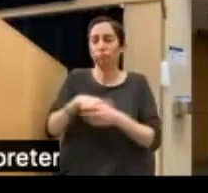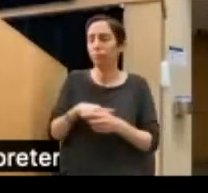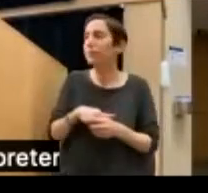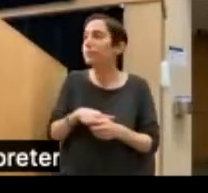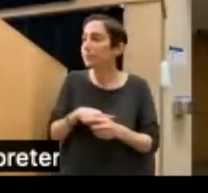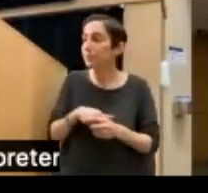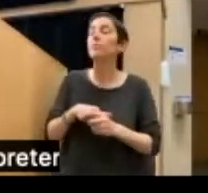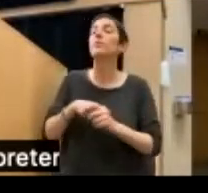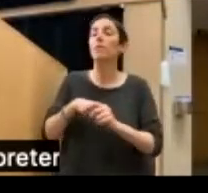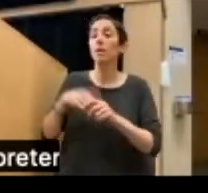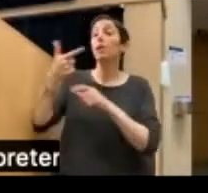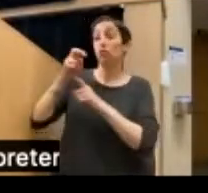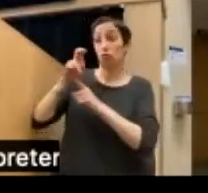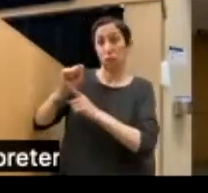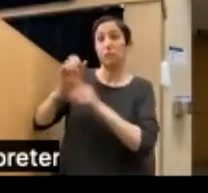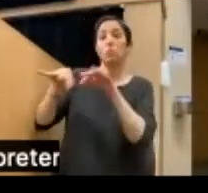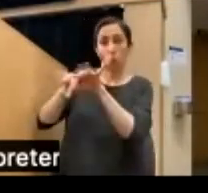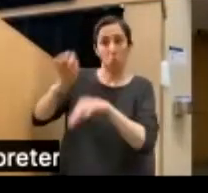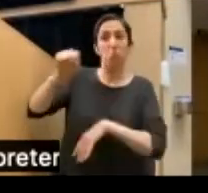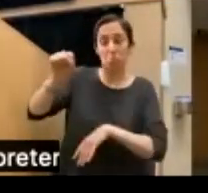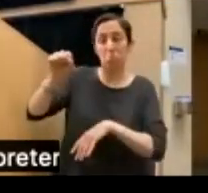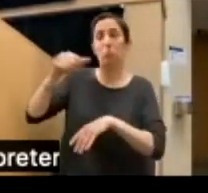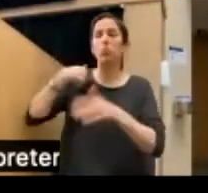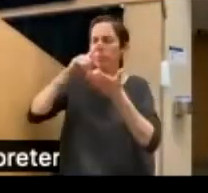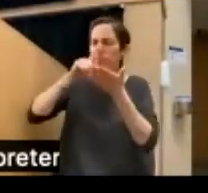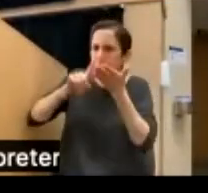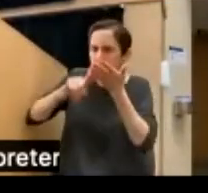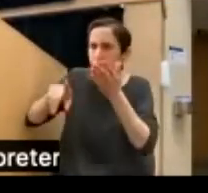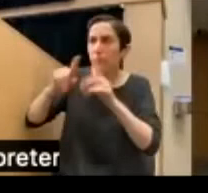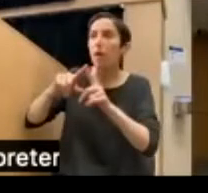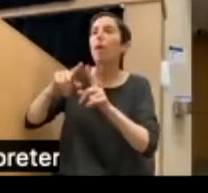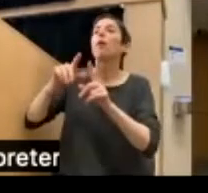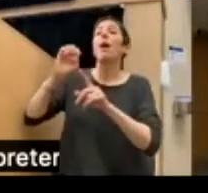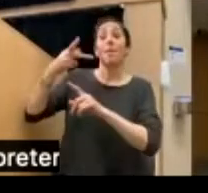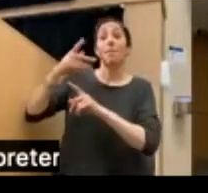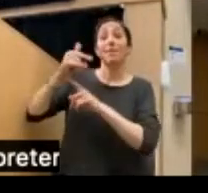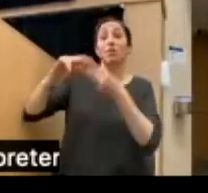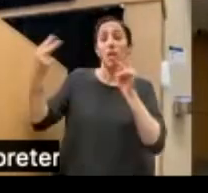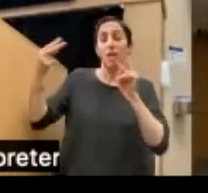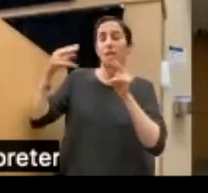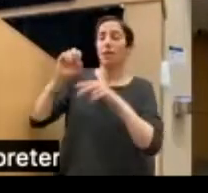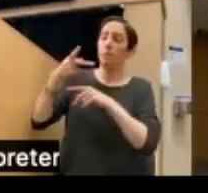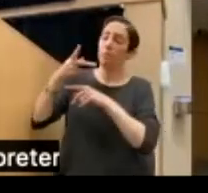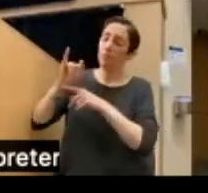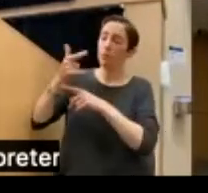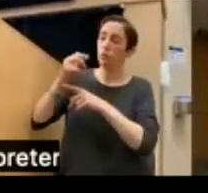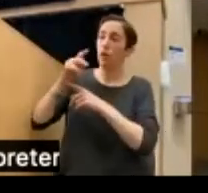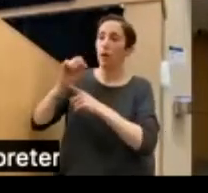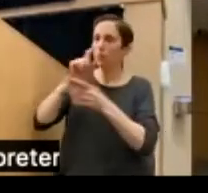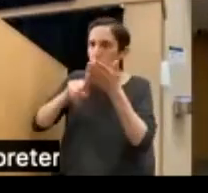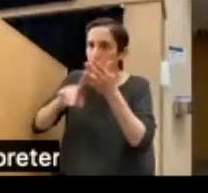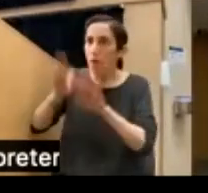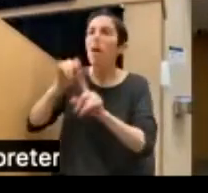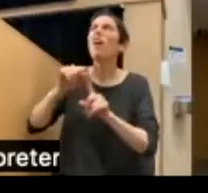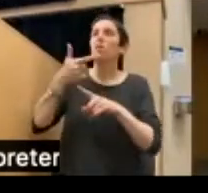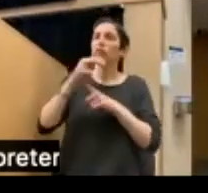of epigenetics, it turns out they're not quite as set in stone as we once thought. And instead, it turns